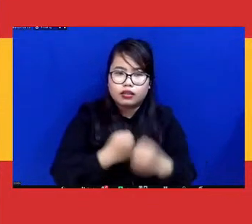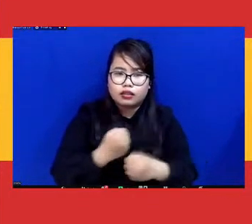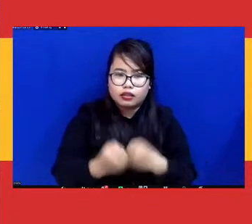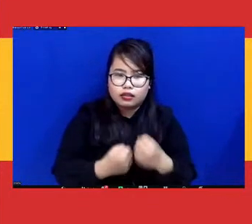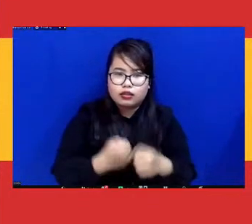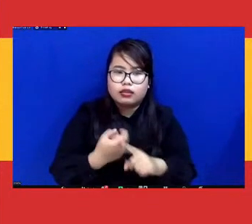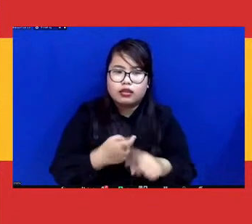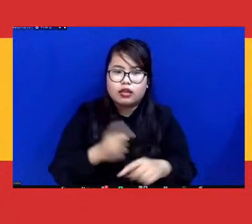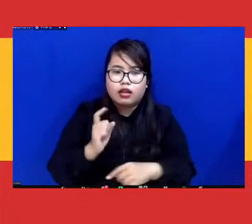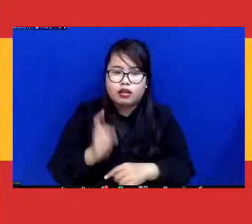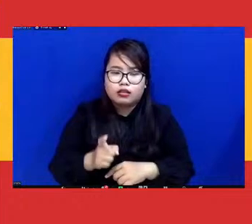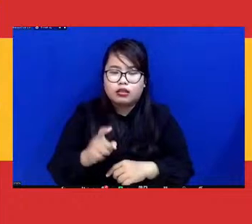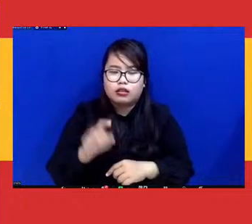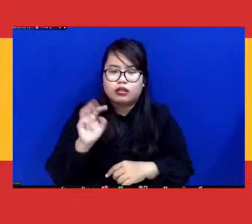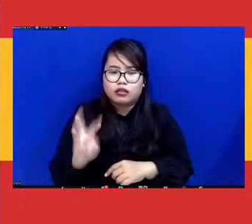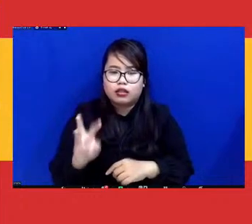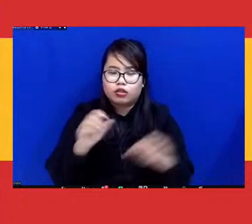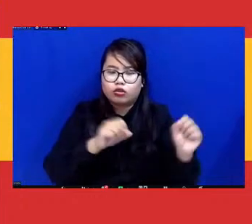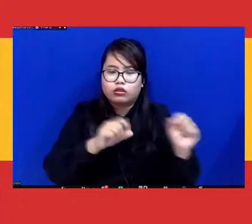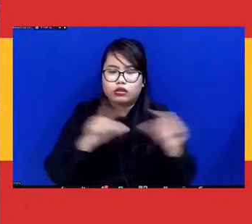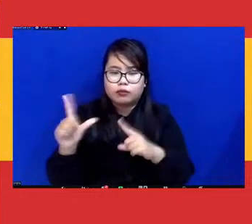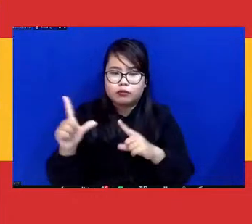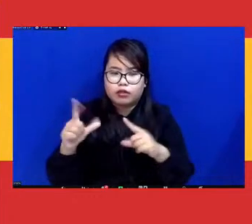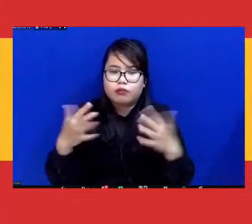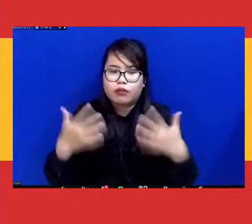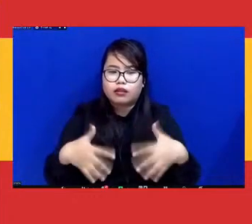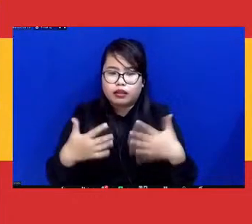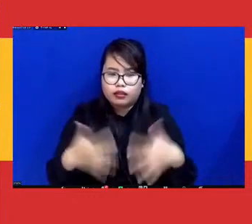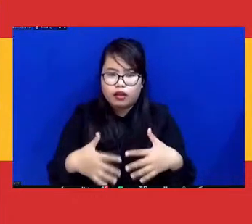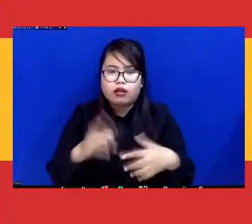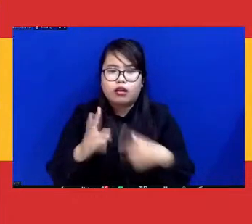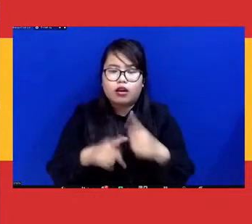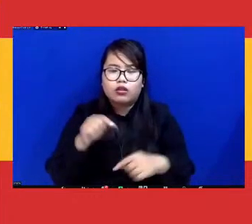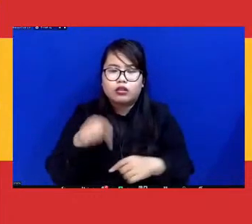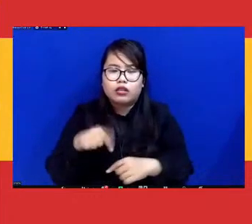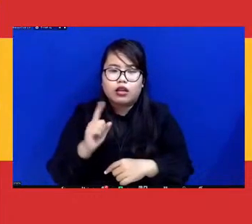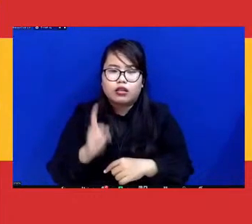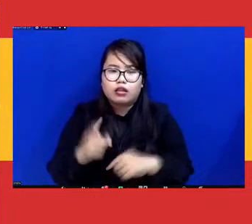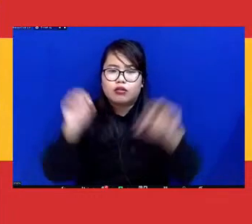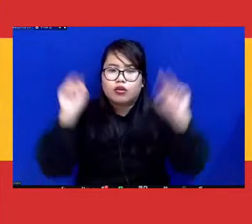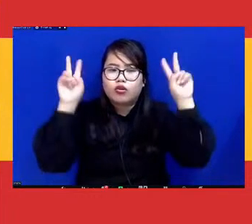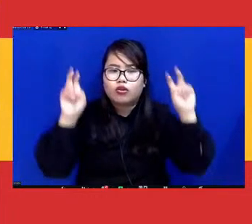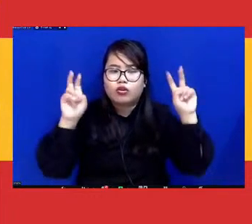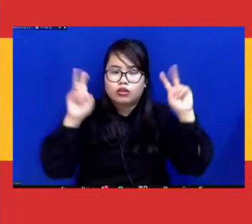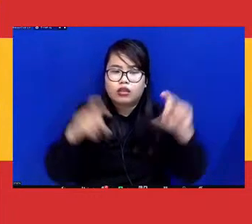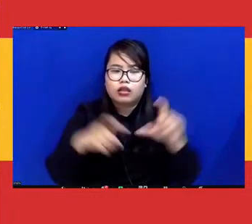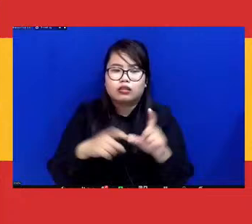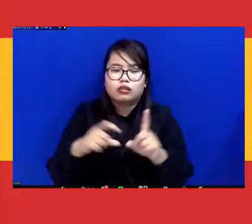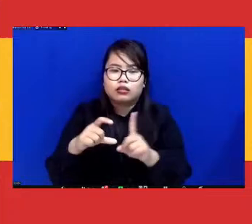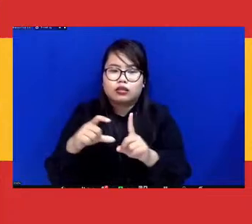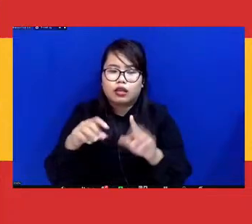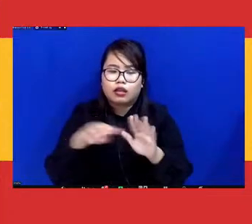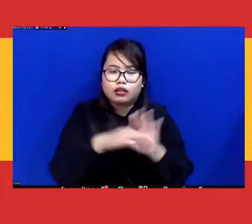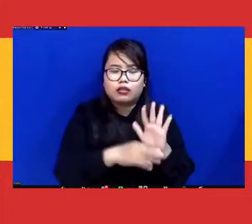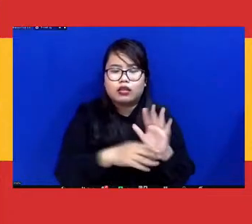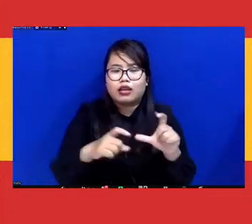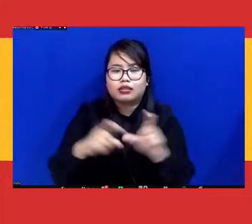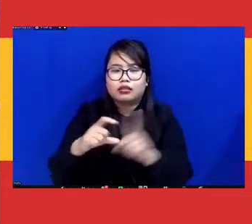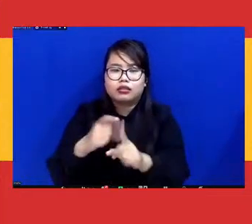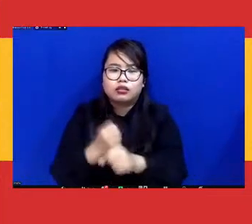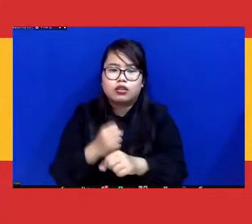rights city concept and practices, as well as in the context of SDGs agenda. Second is